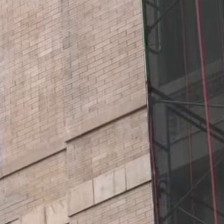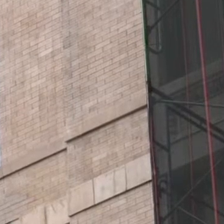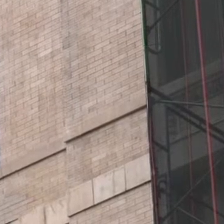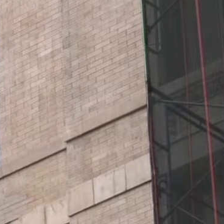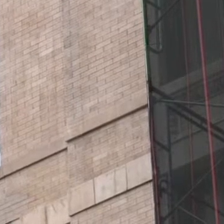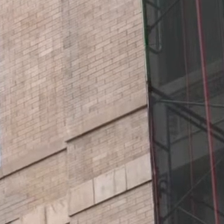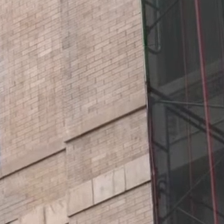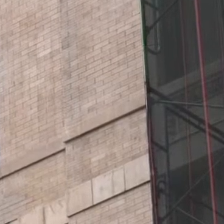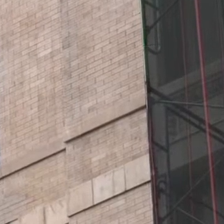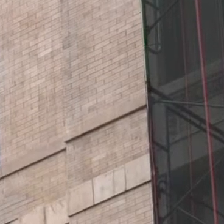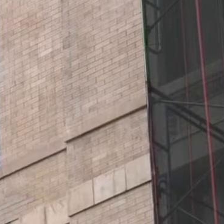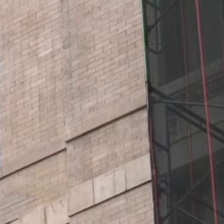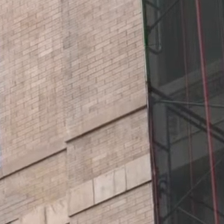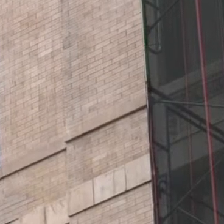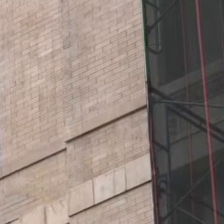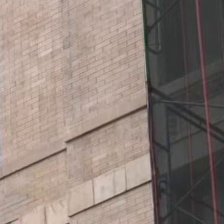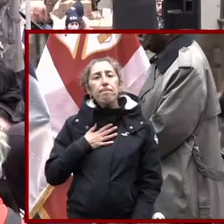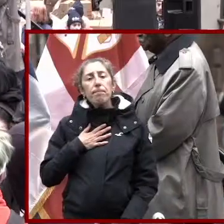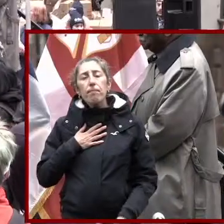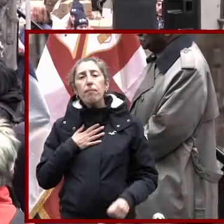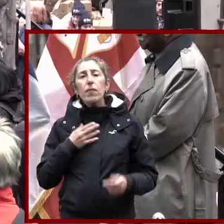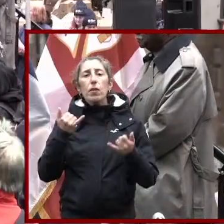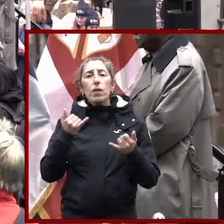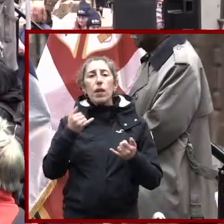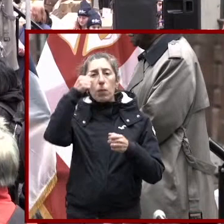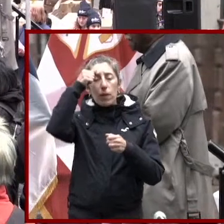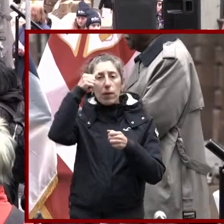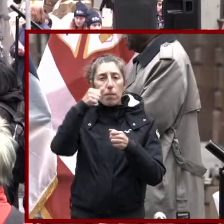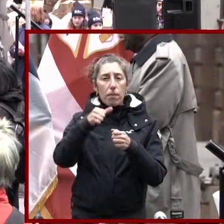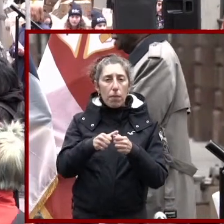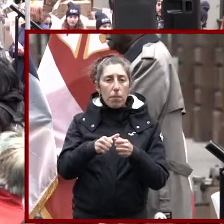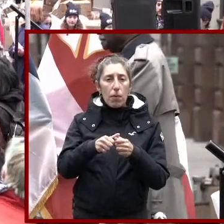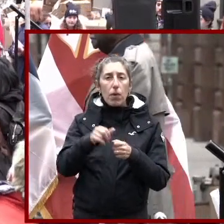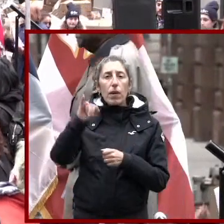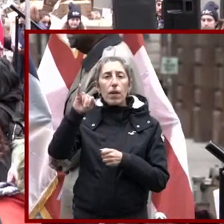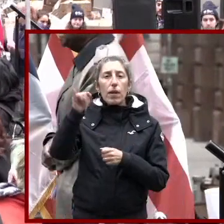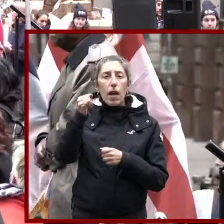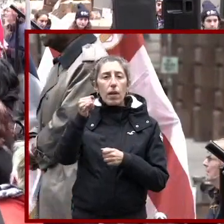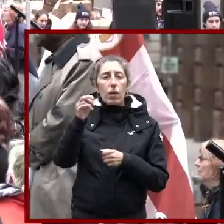Today we remember Yetta Rosenbaum,